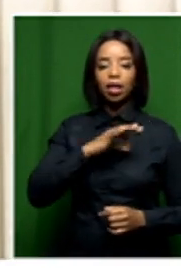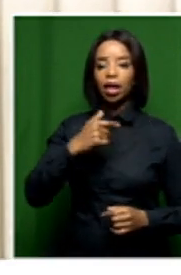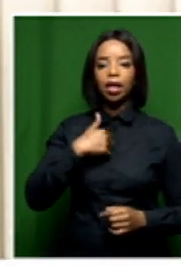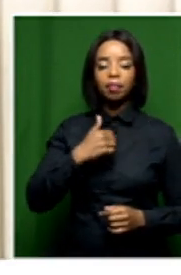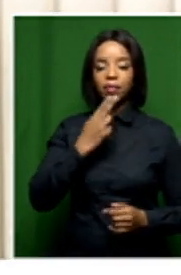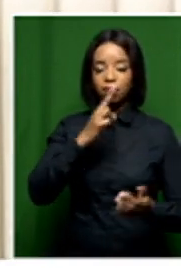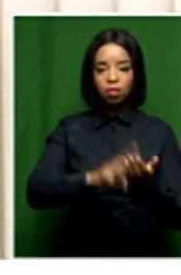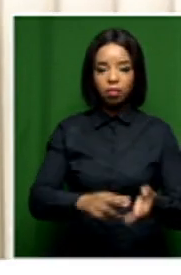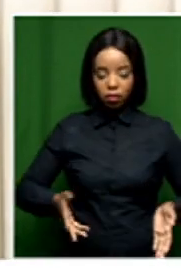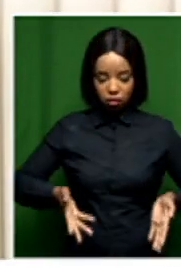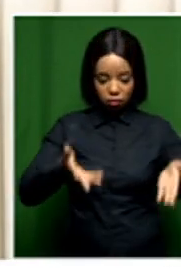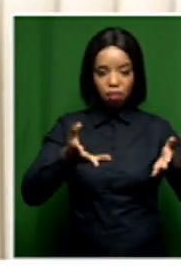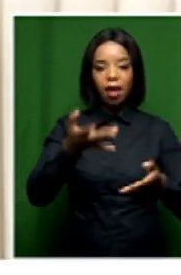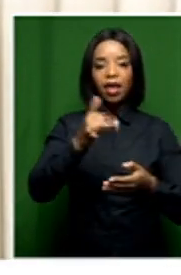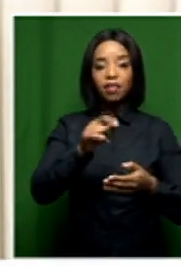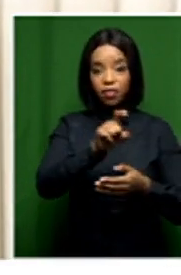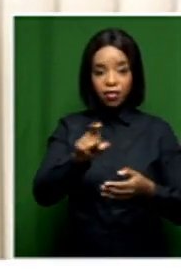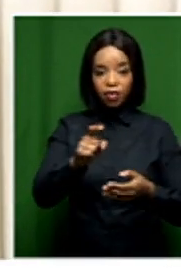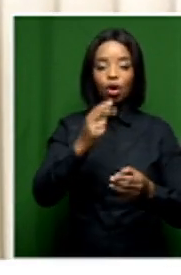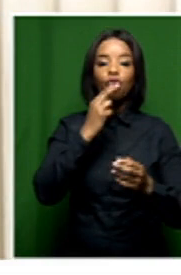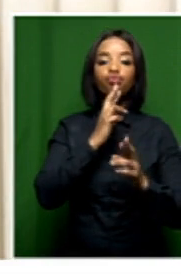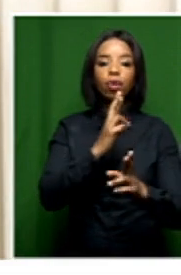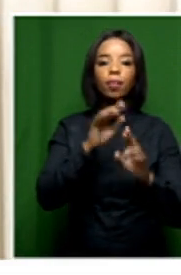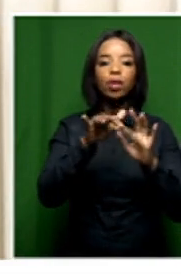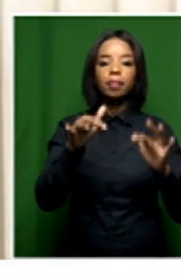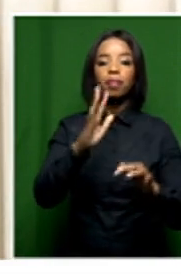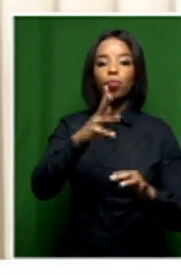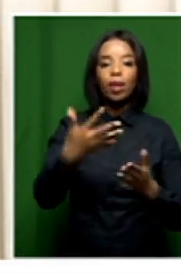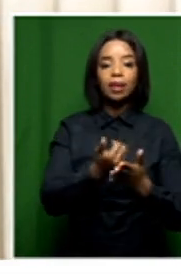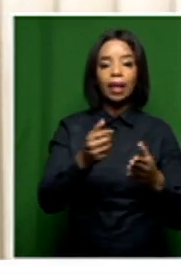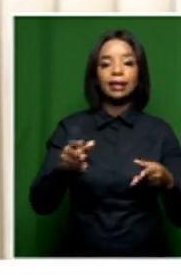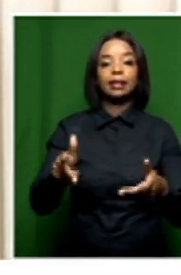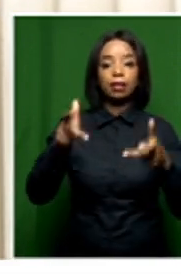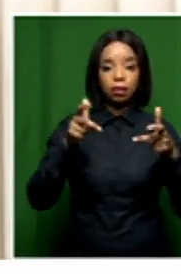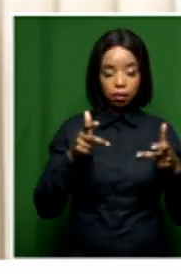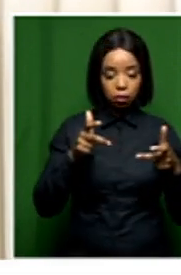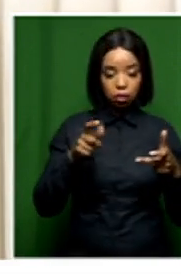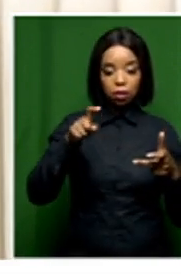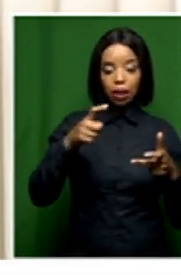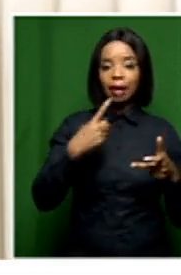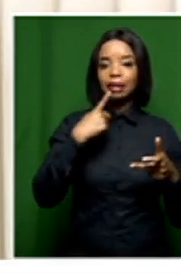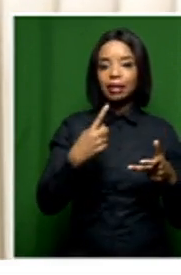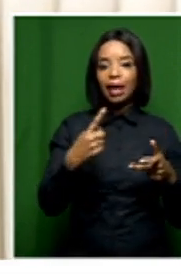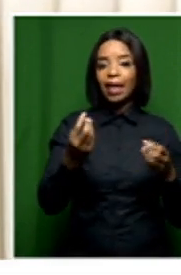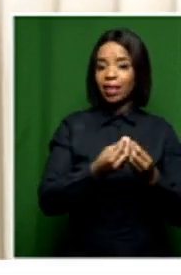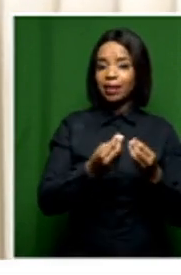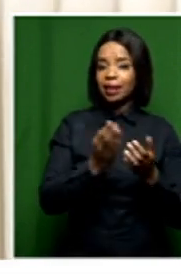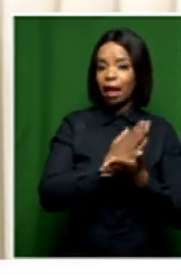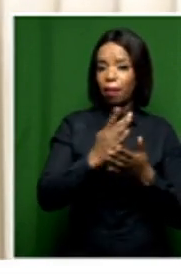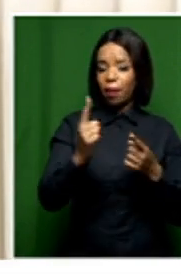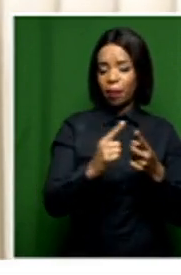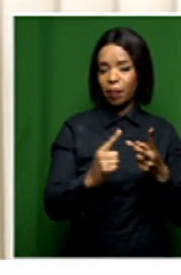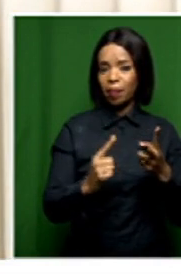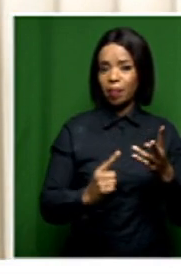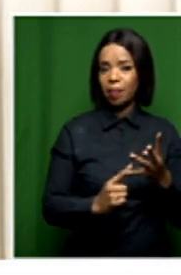going to take this report on review, and they're going to say either on a substantive point, there are certain things which have not been attended to